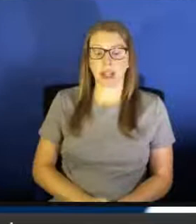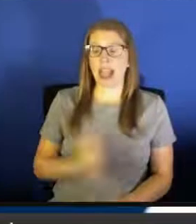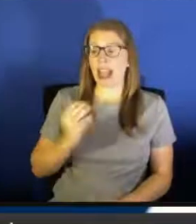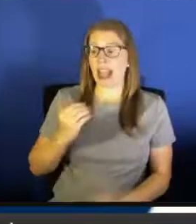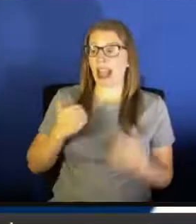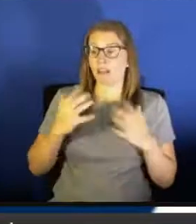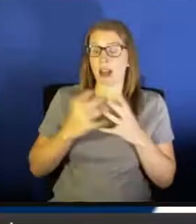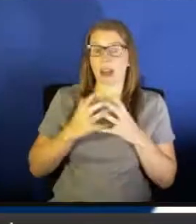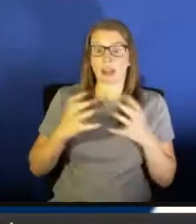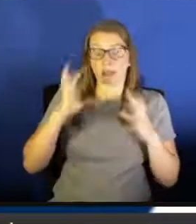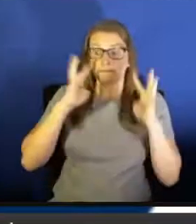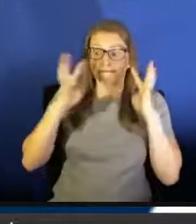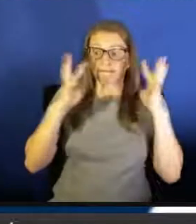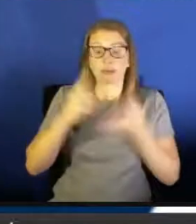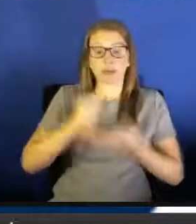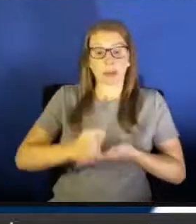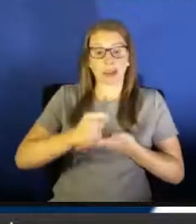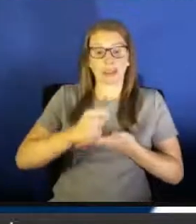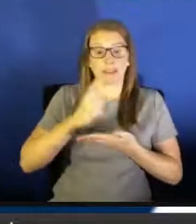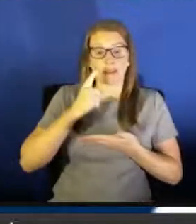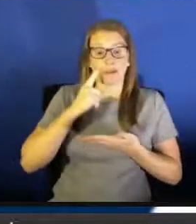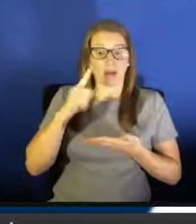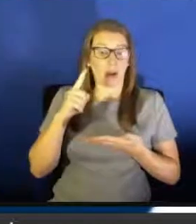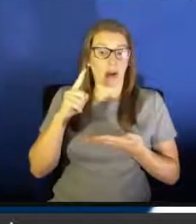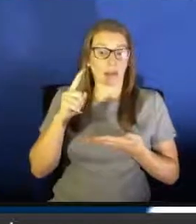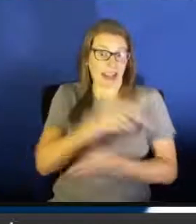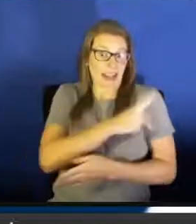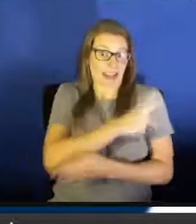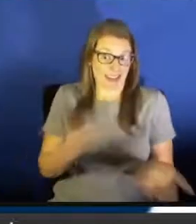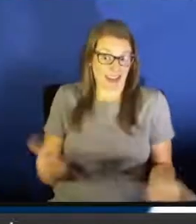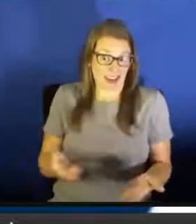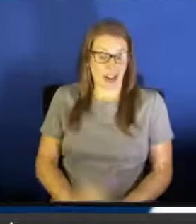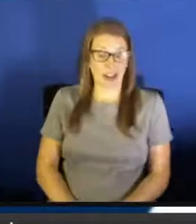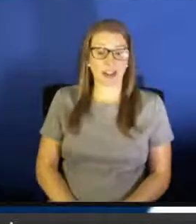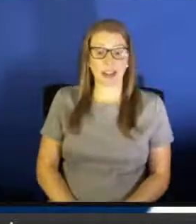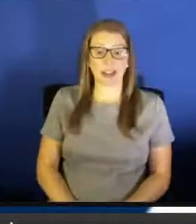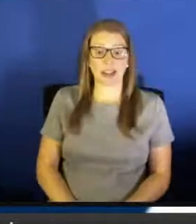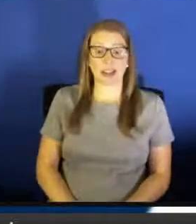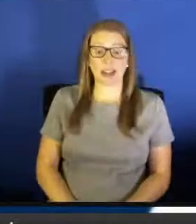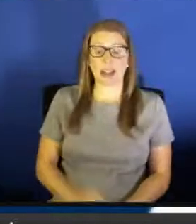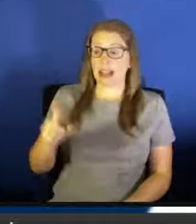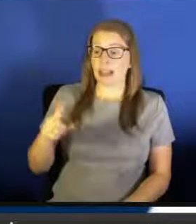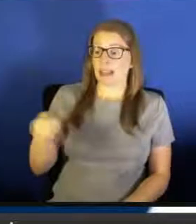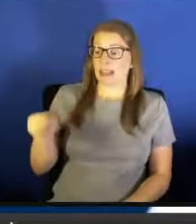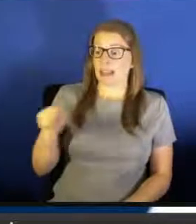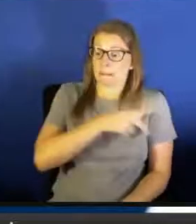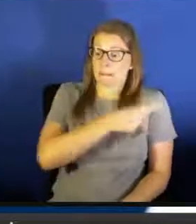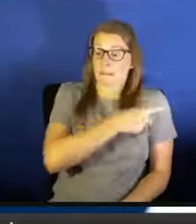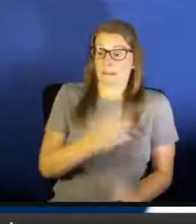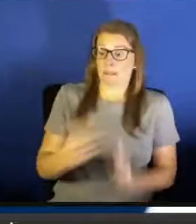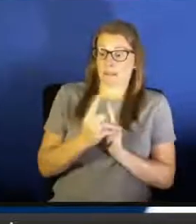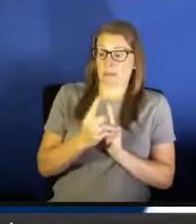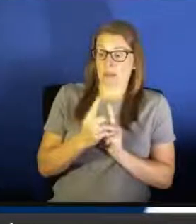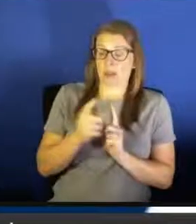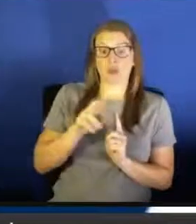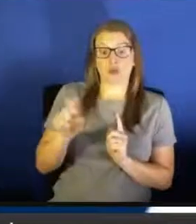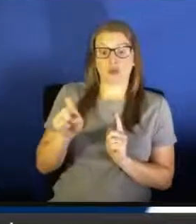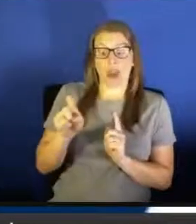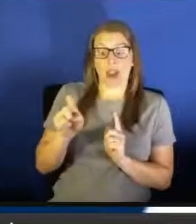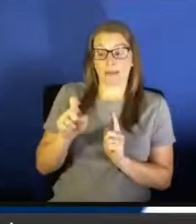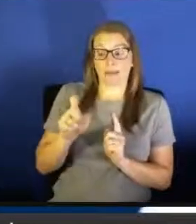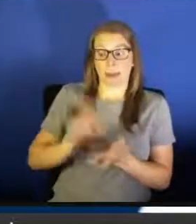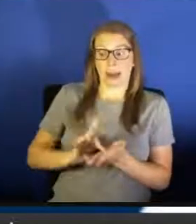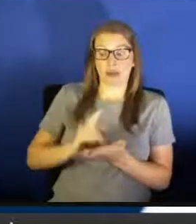of Kansas Cancer Center, and that means that sometimes patients are meeting me as a medical oncologist who prescribes medical treatments earlier than in the past